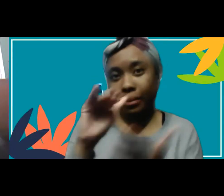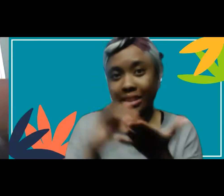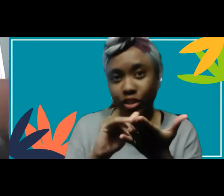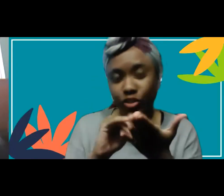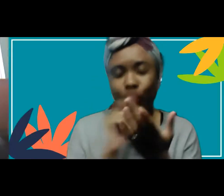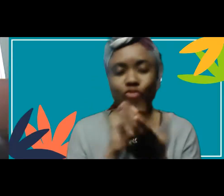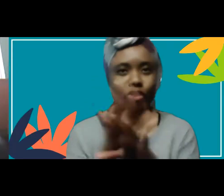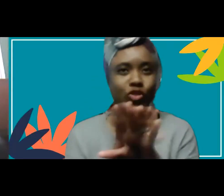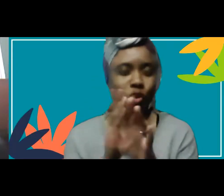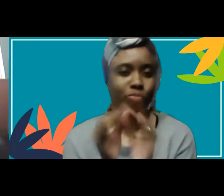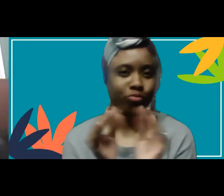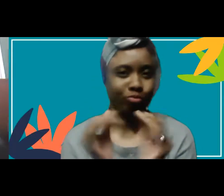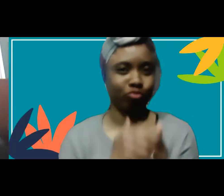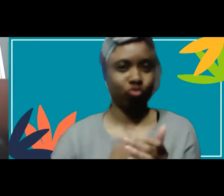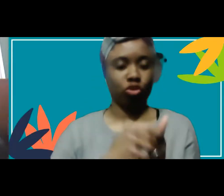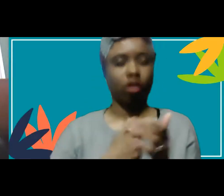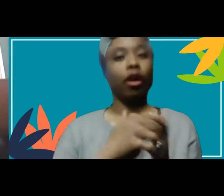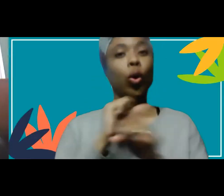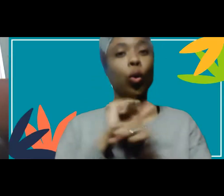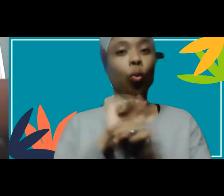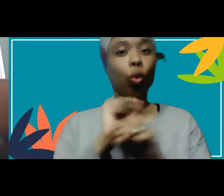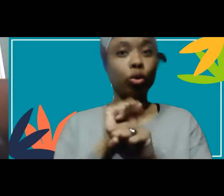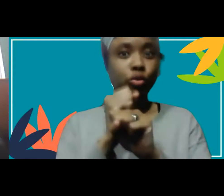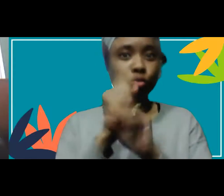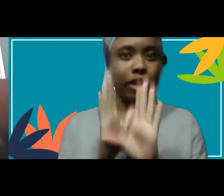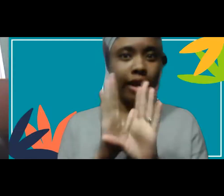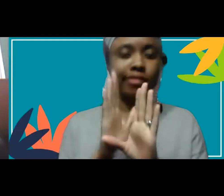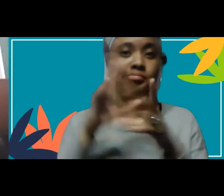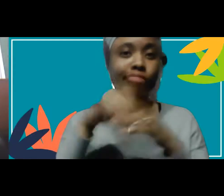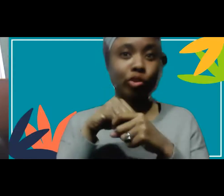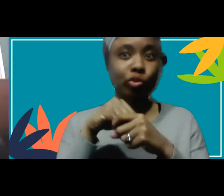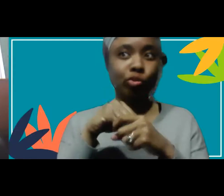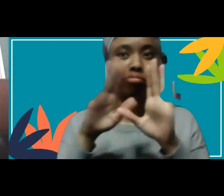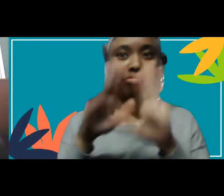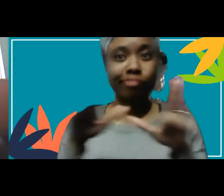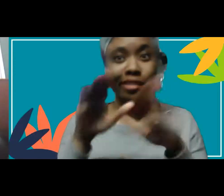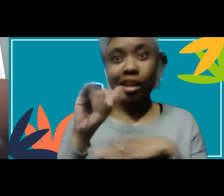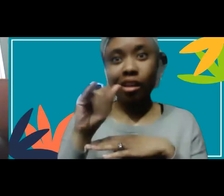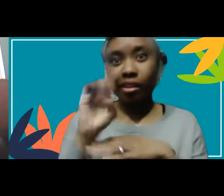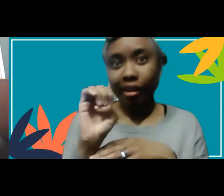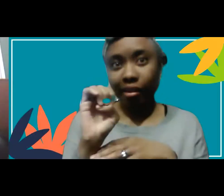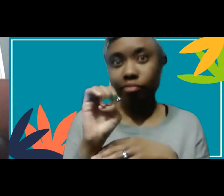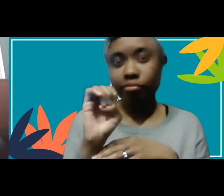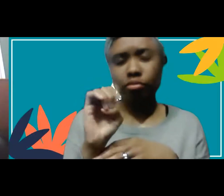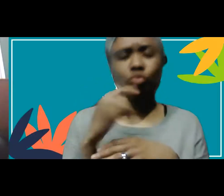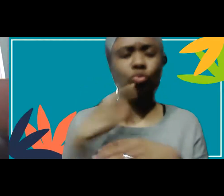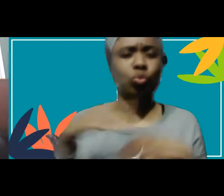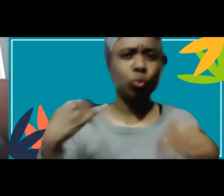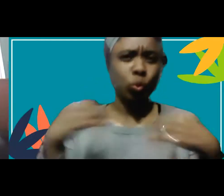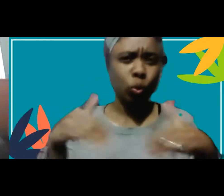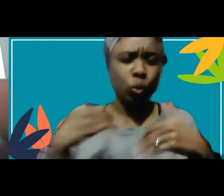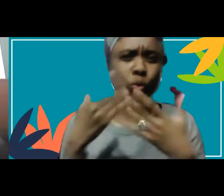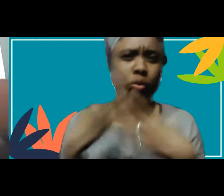sorry. Worker protections really include childcare, which is a huge issue right now that's really front and